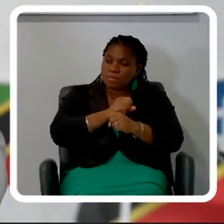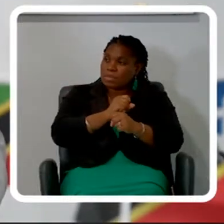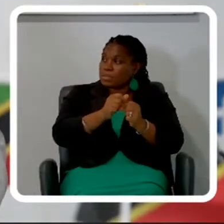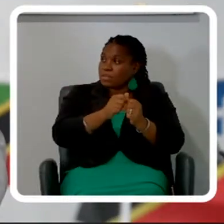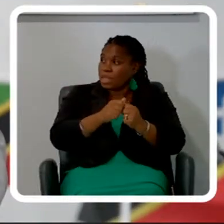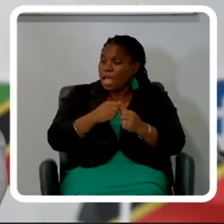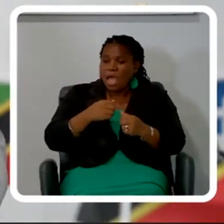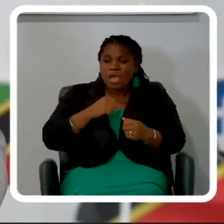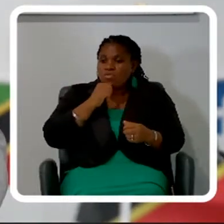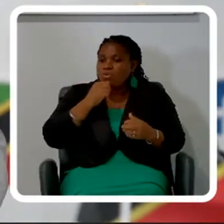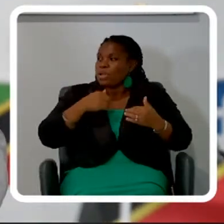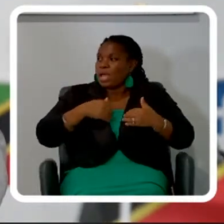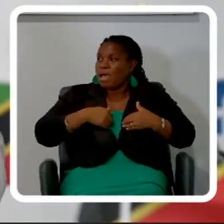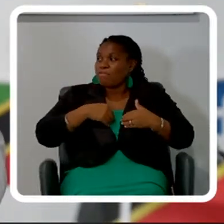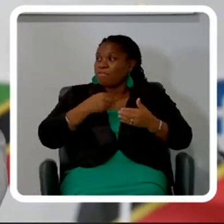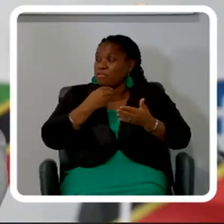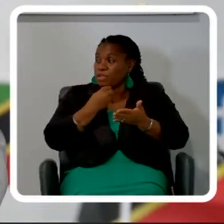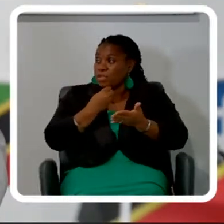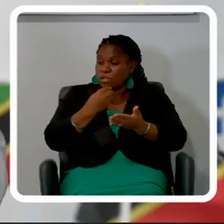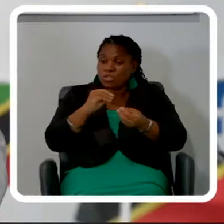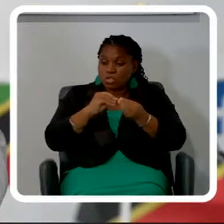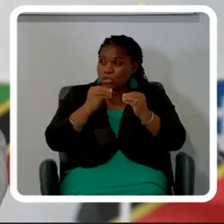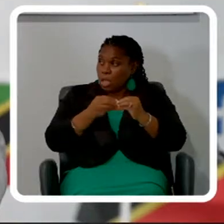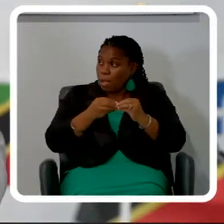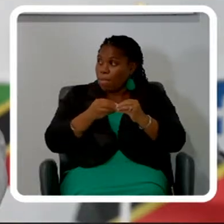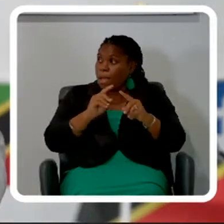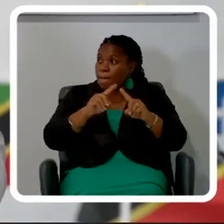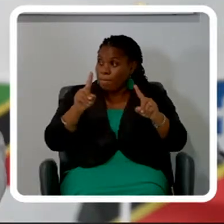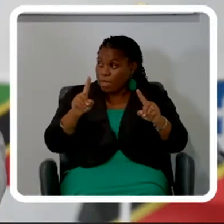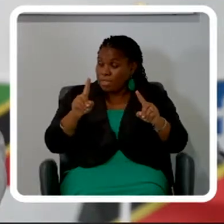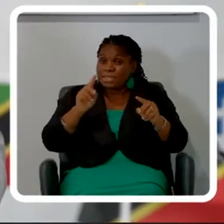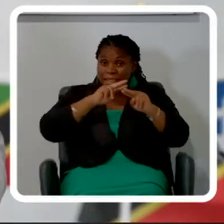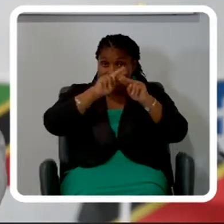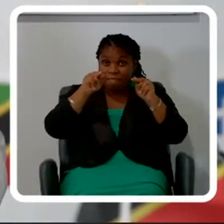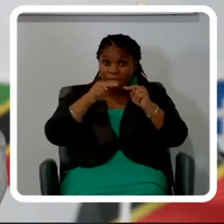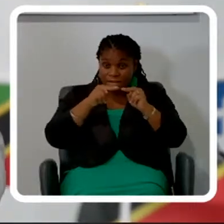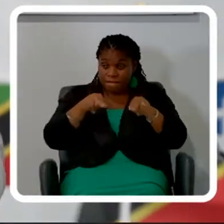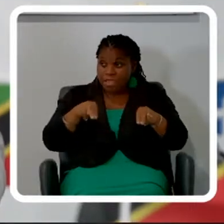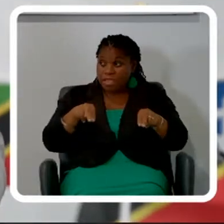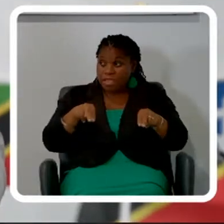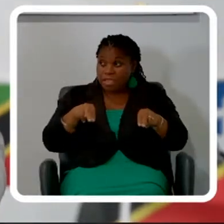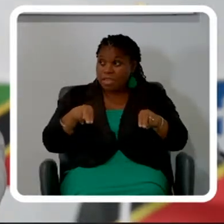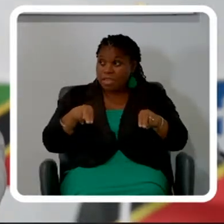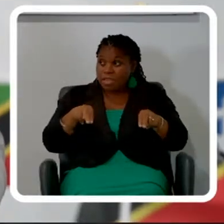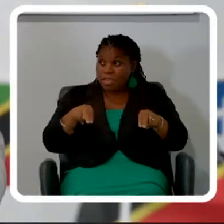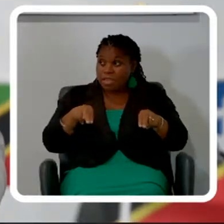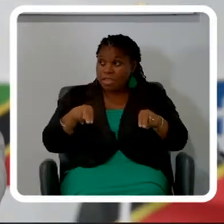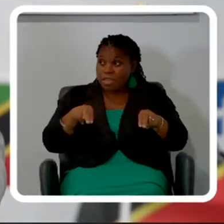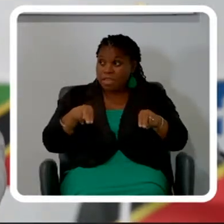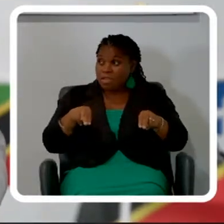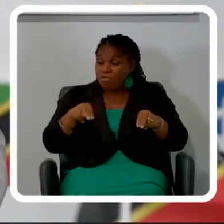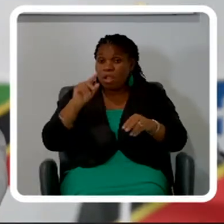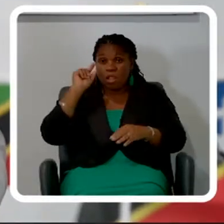the final numbers. But I can tell you that the federal government is working with the NIA